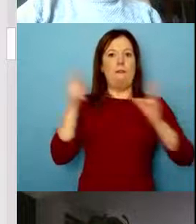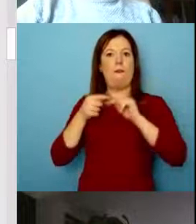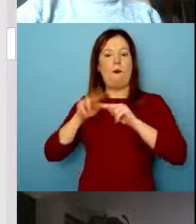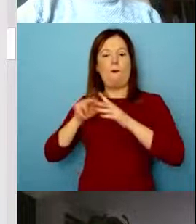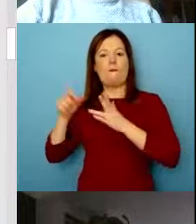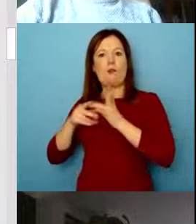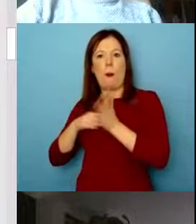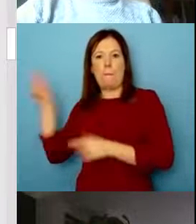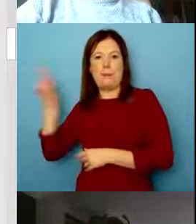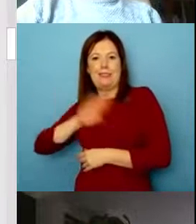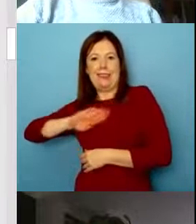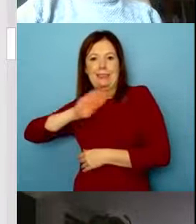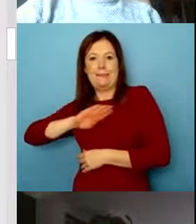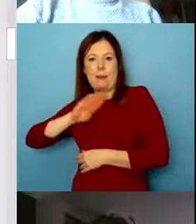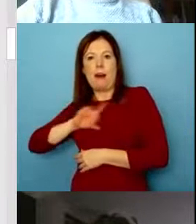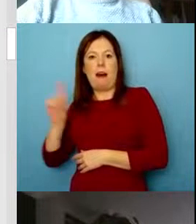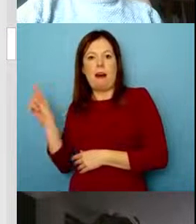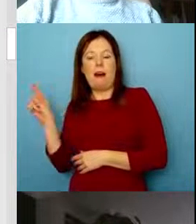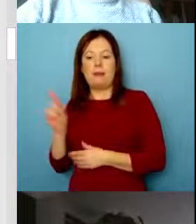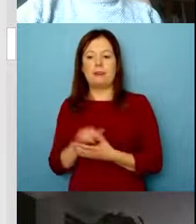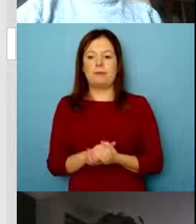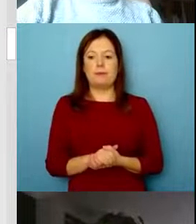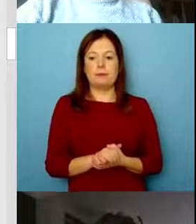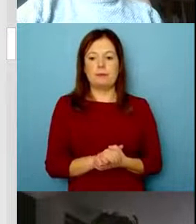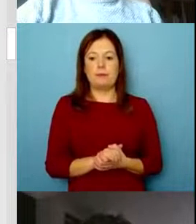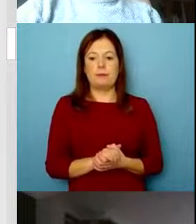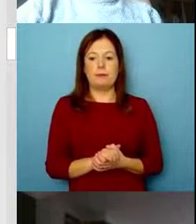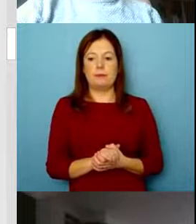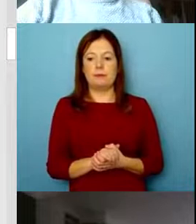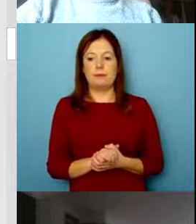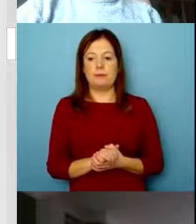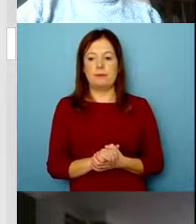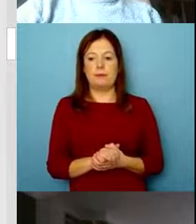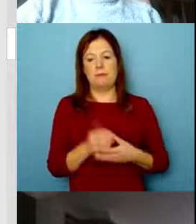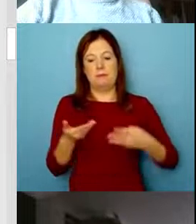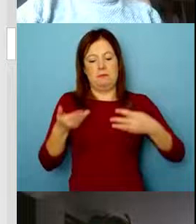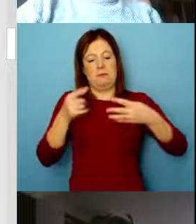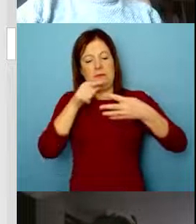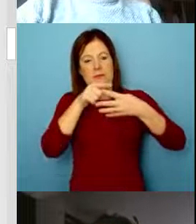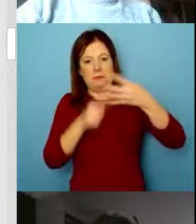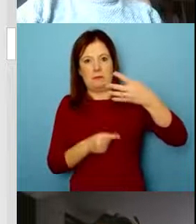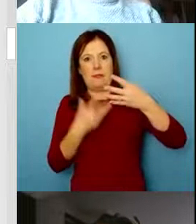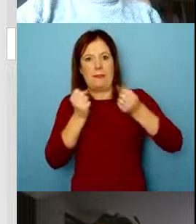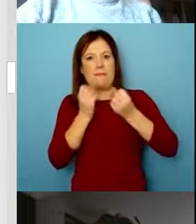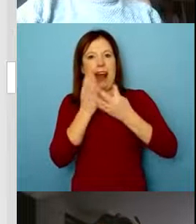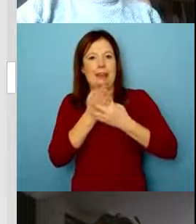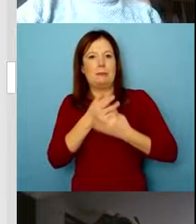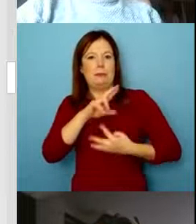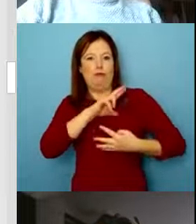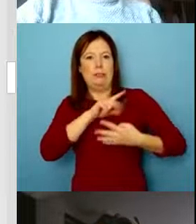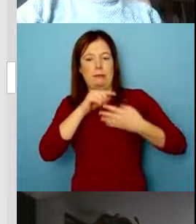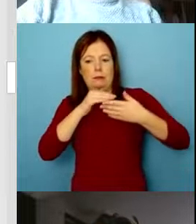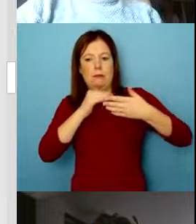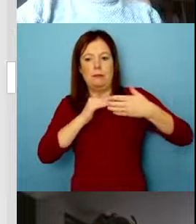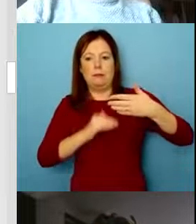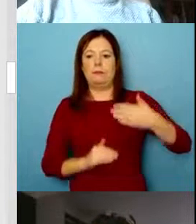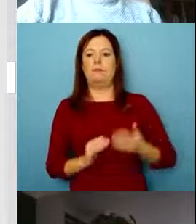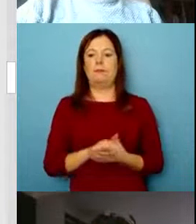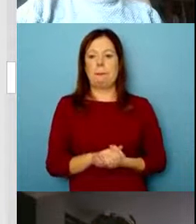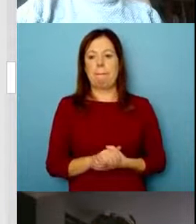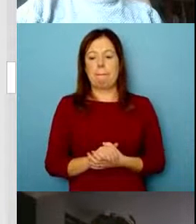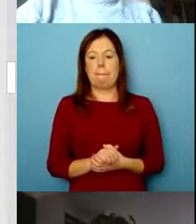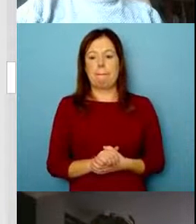to all these areas that I talked about: text-to-speech, filtering of content, magnification, and high contrast display. So